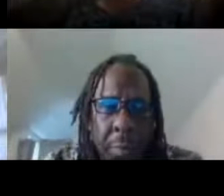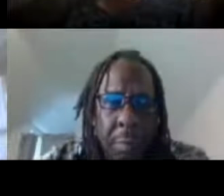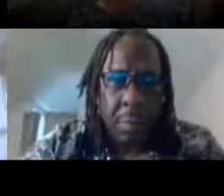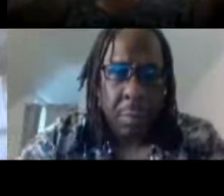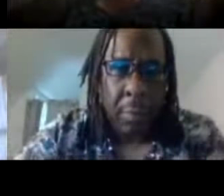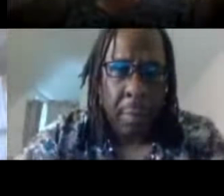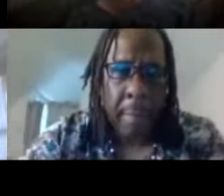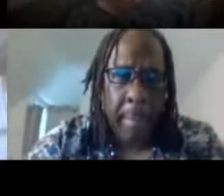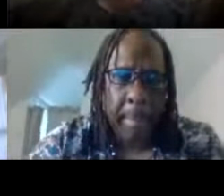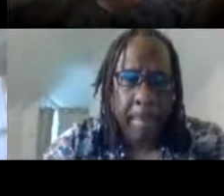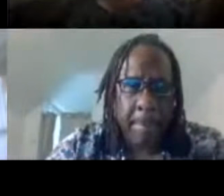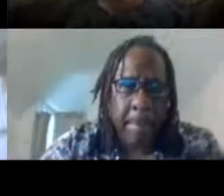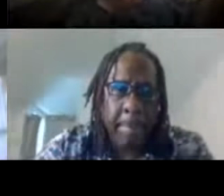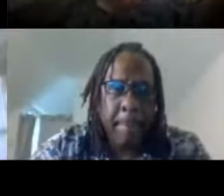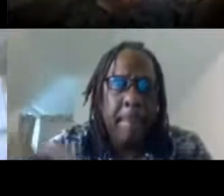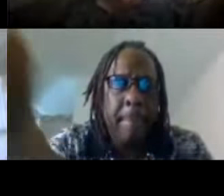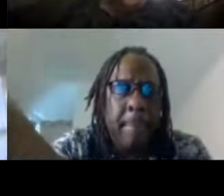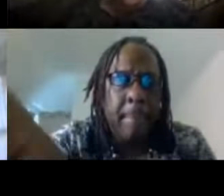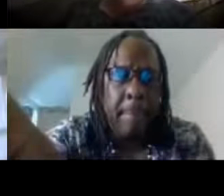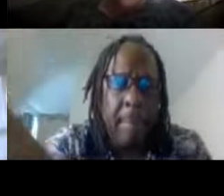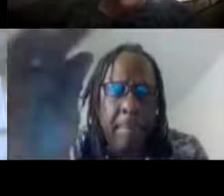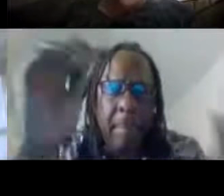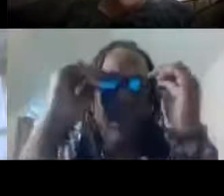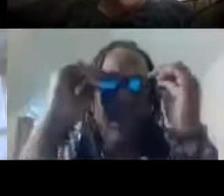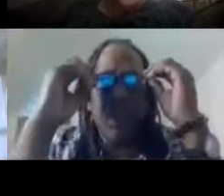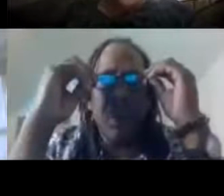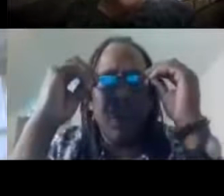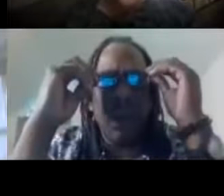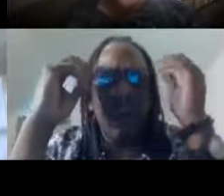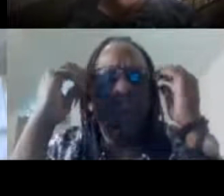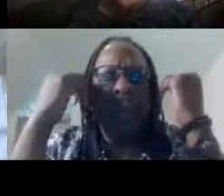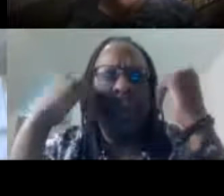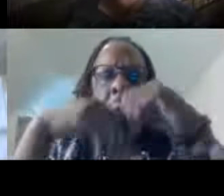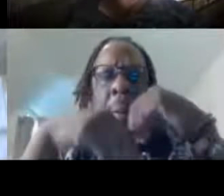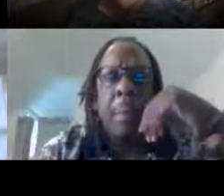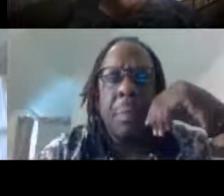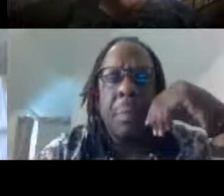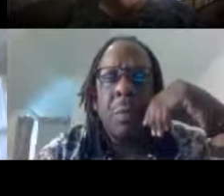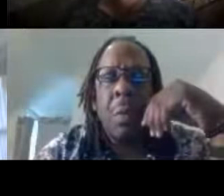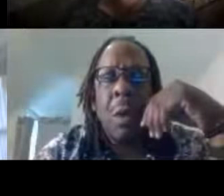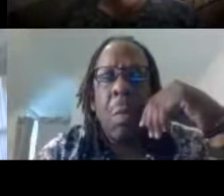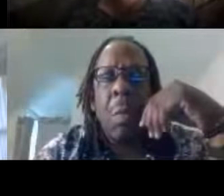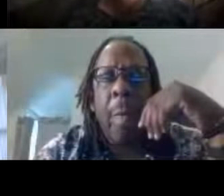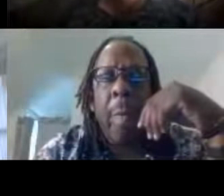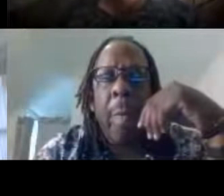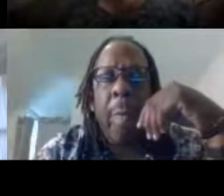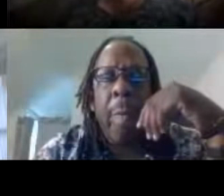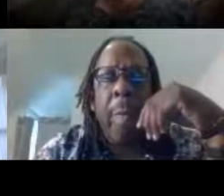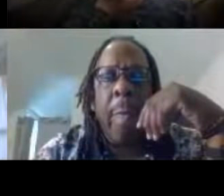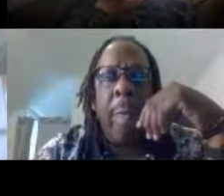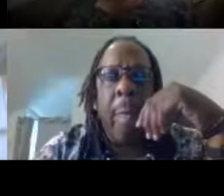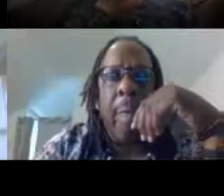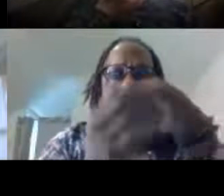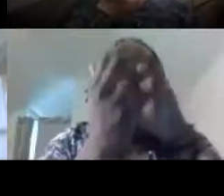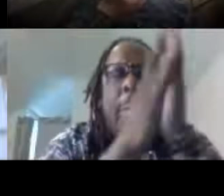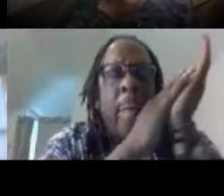Yeah. we are in our third session together. So a lot of this will be